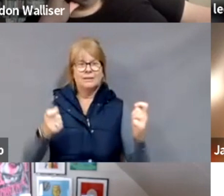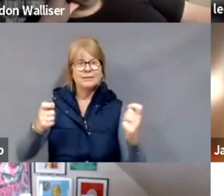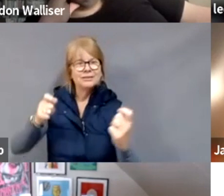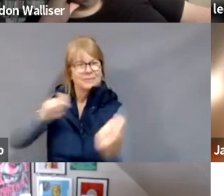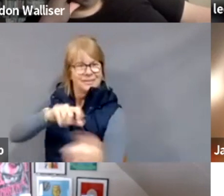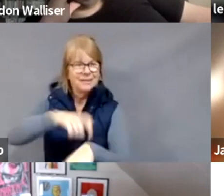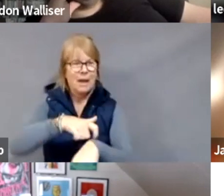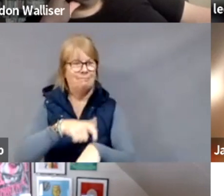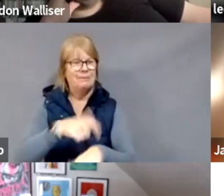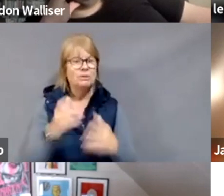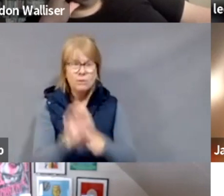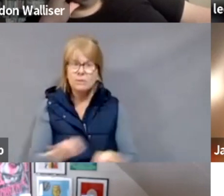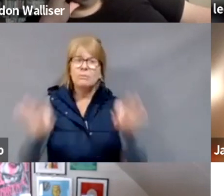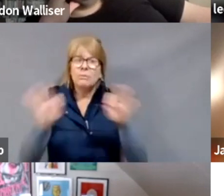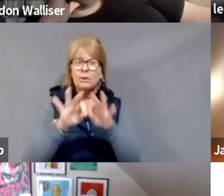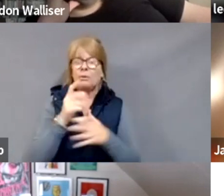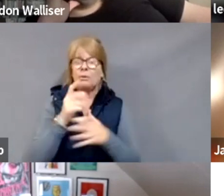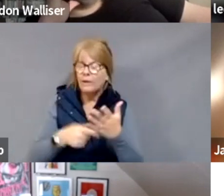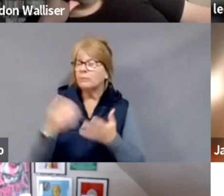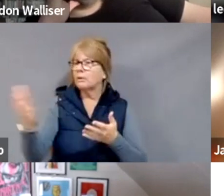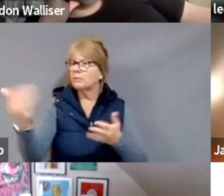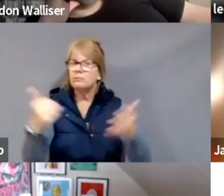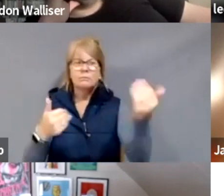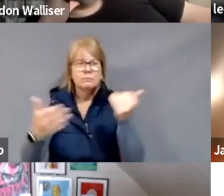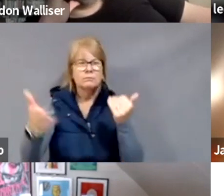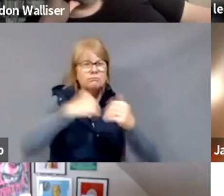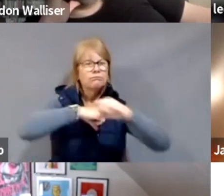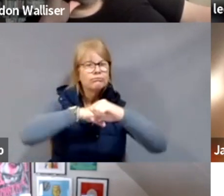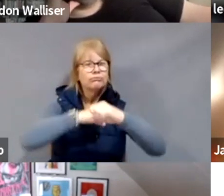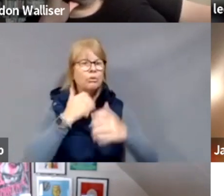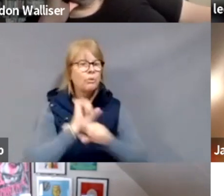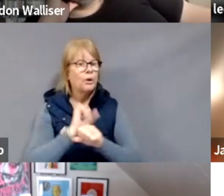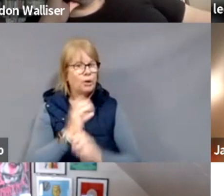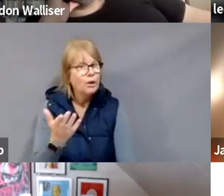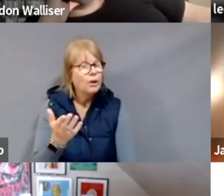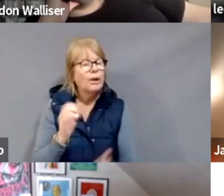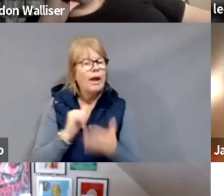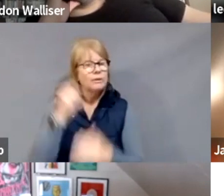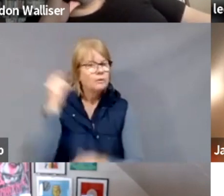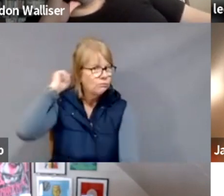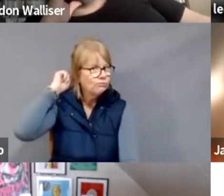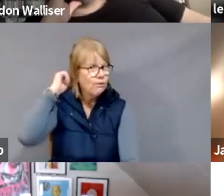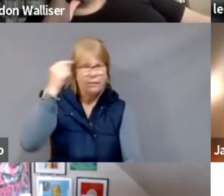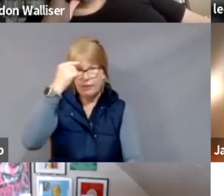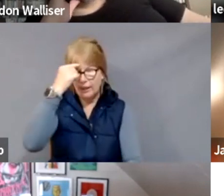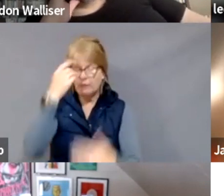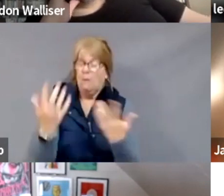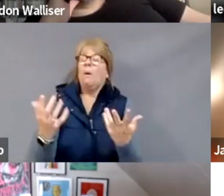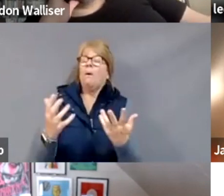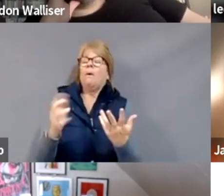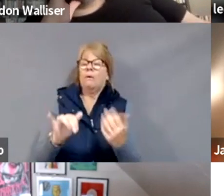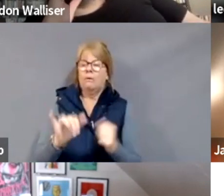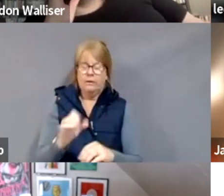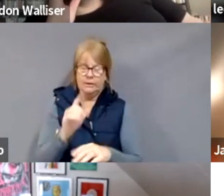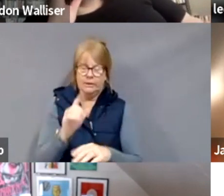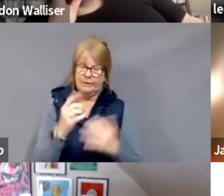important. And the curation comes with a lot of that in mind, as does a lot of the, you